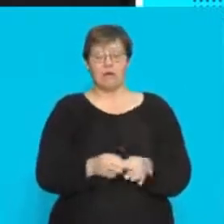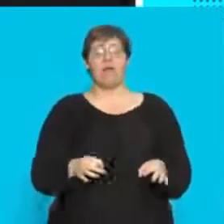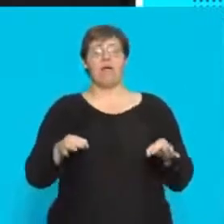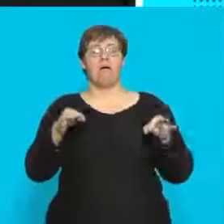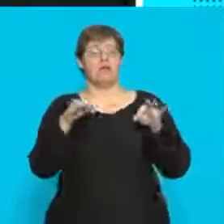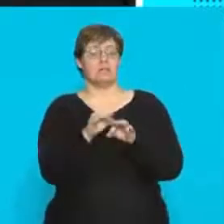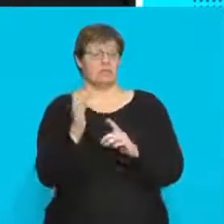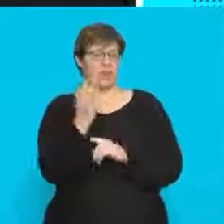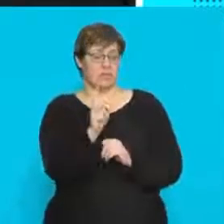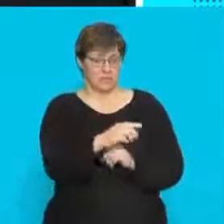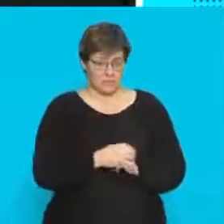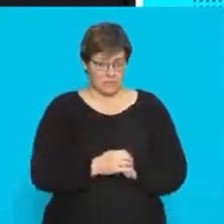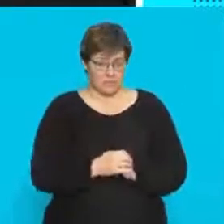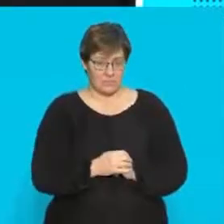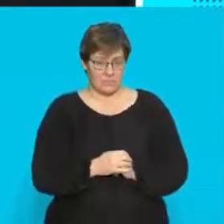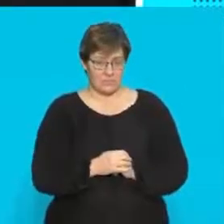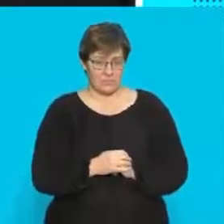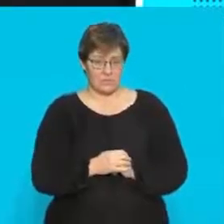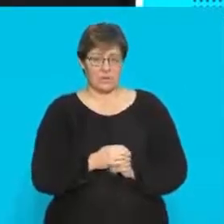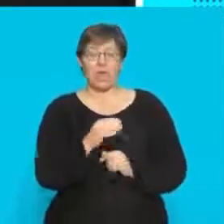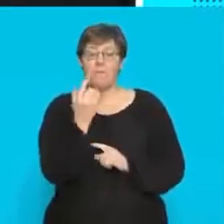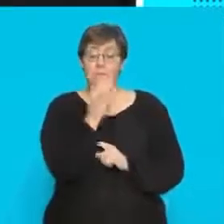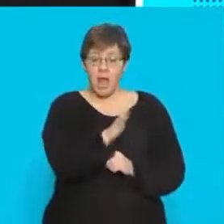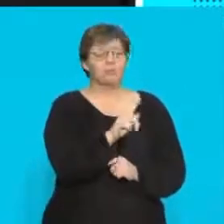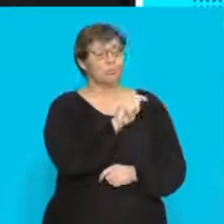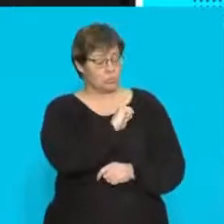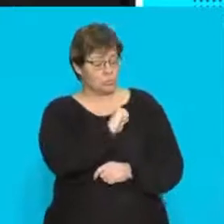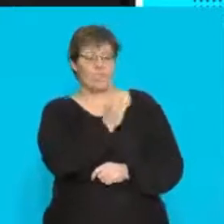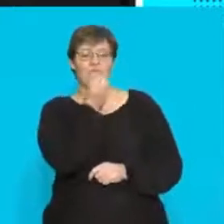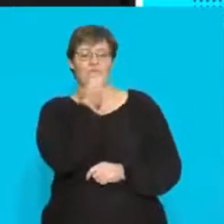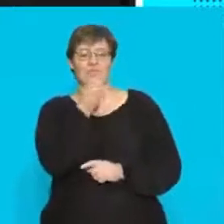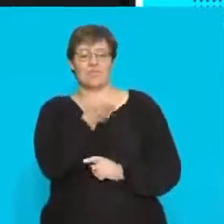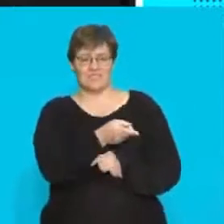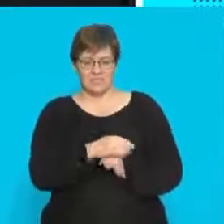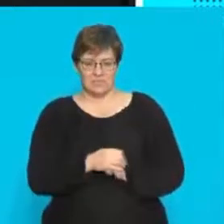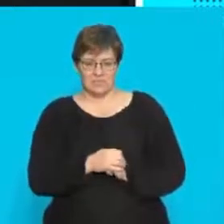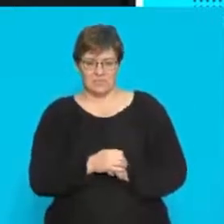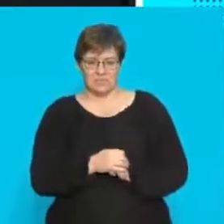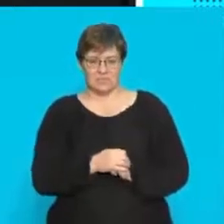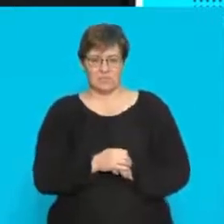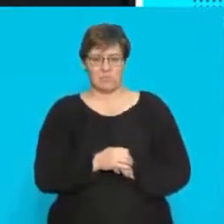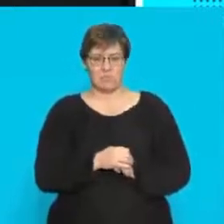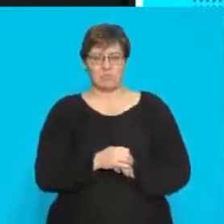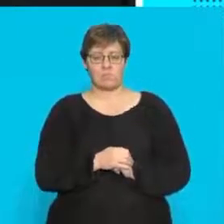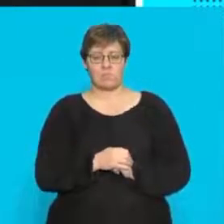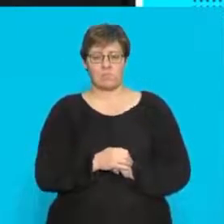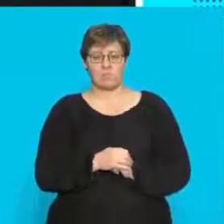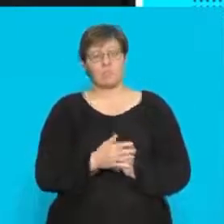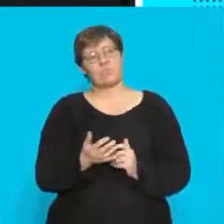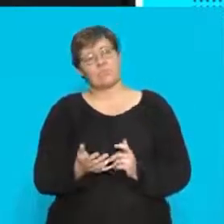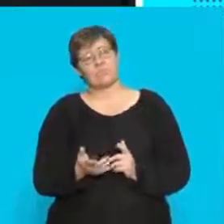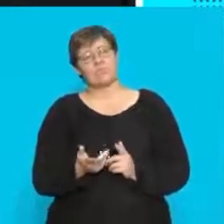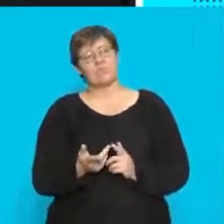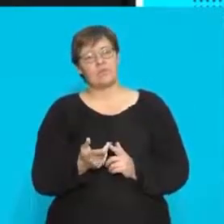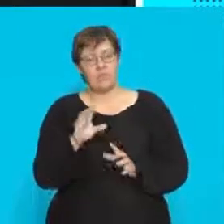is the most important thing about plants, is plants are food. So when we're looking at the